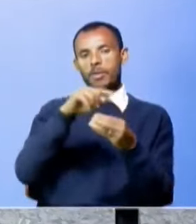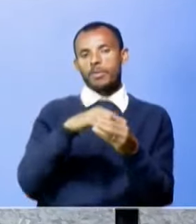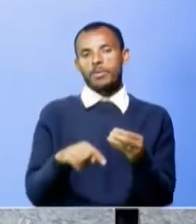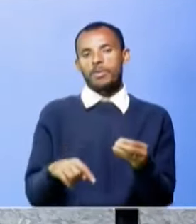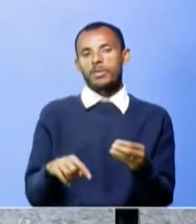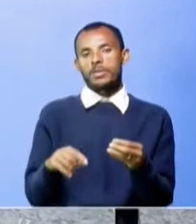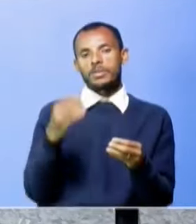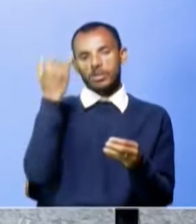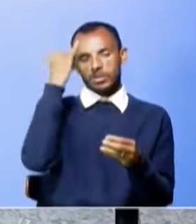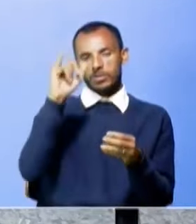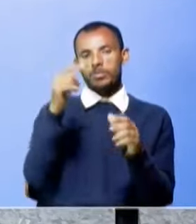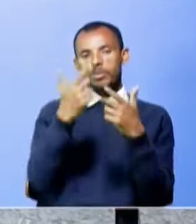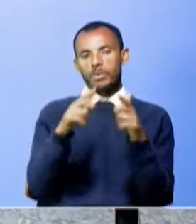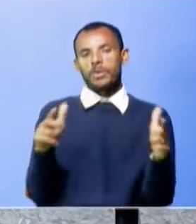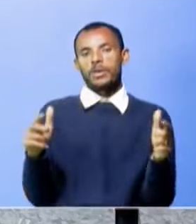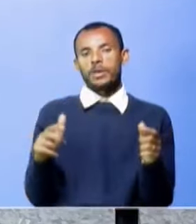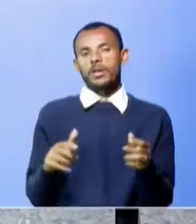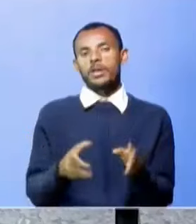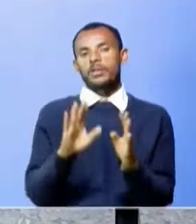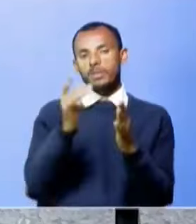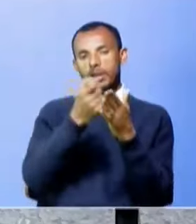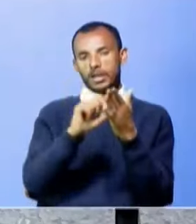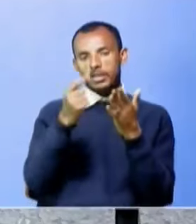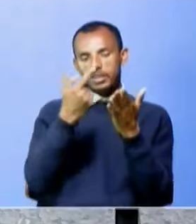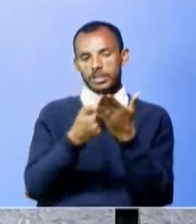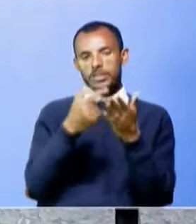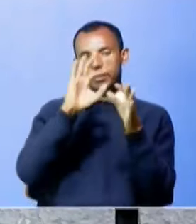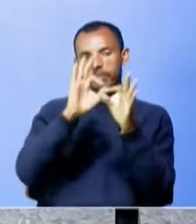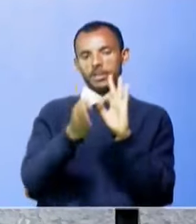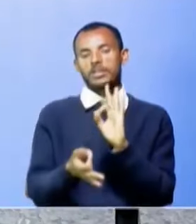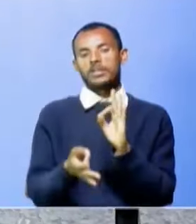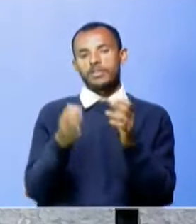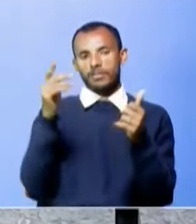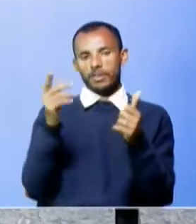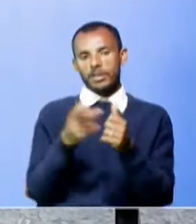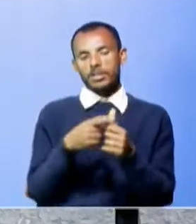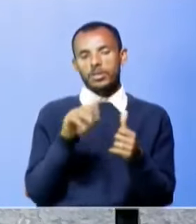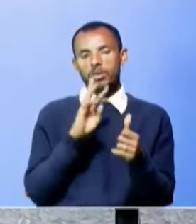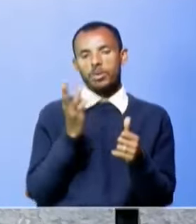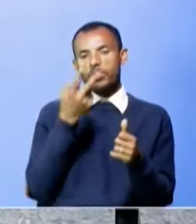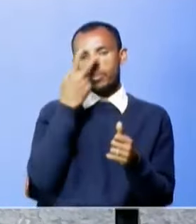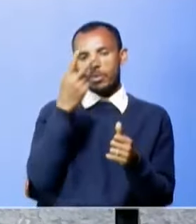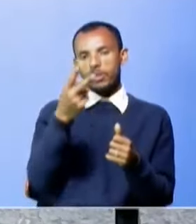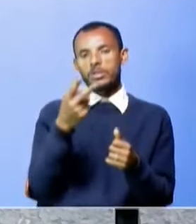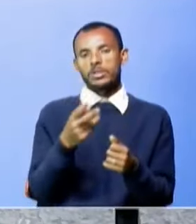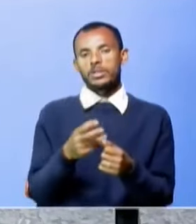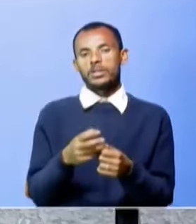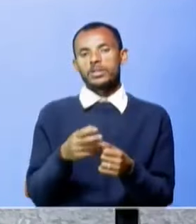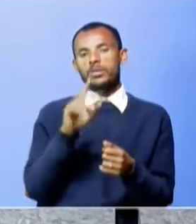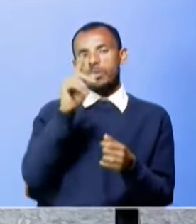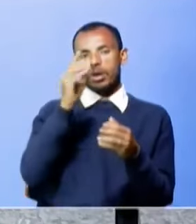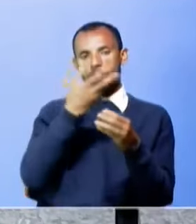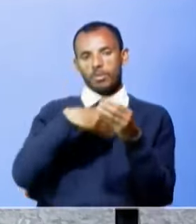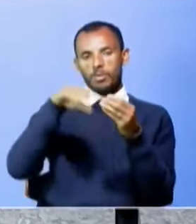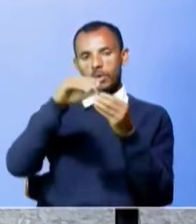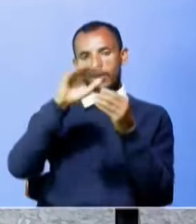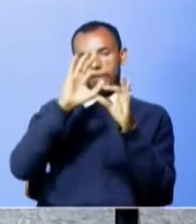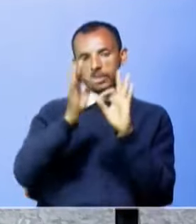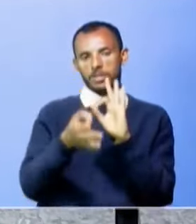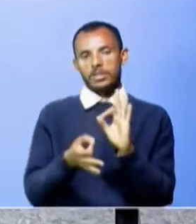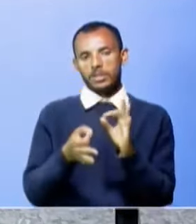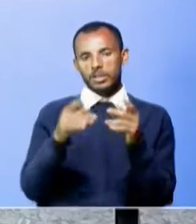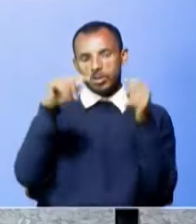the concept of probability. Let me write this definition first, then we will see one more definition in the theory